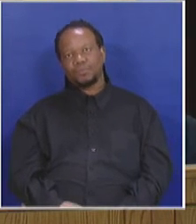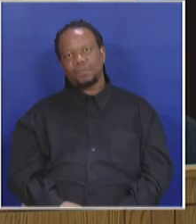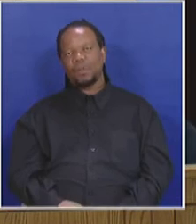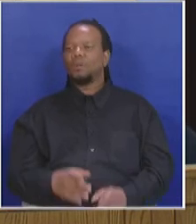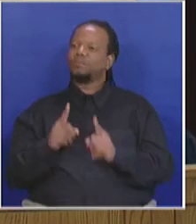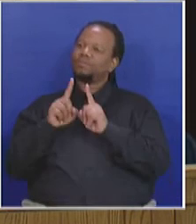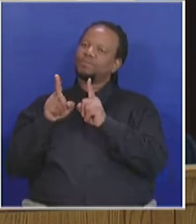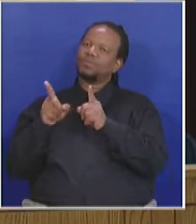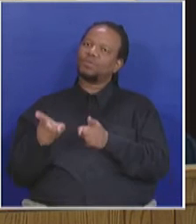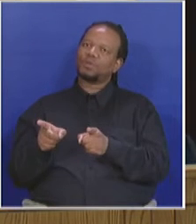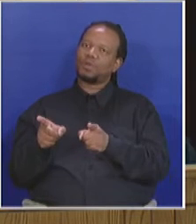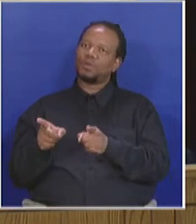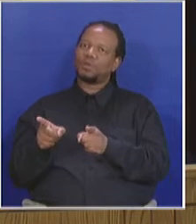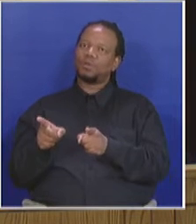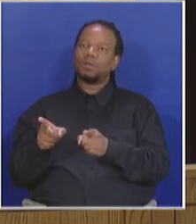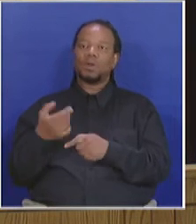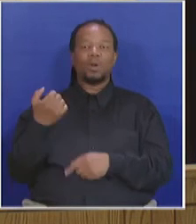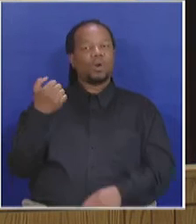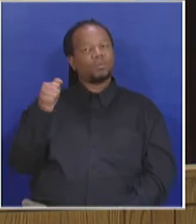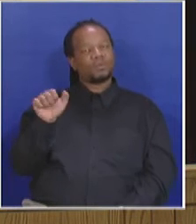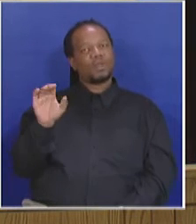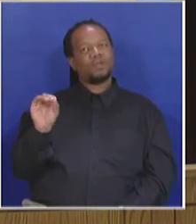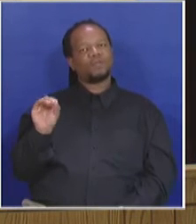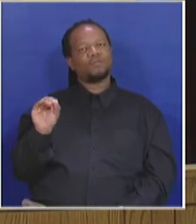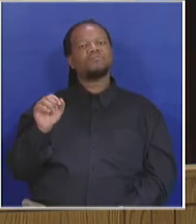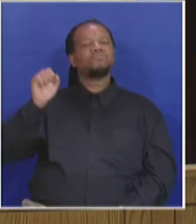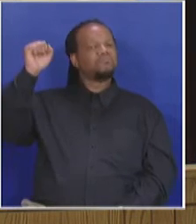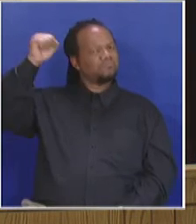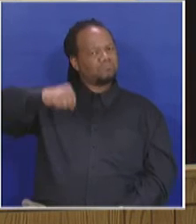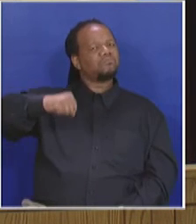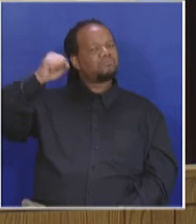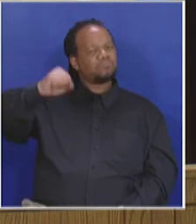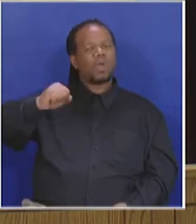Order. Is there any objection to the motion?